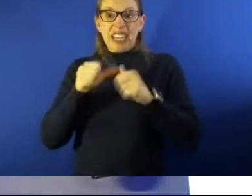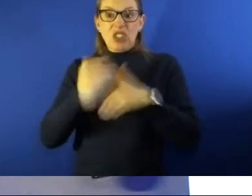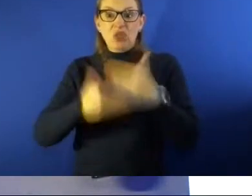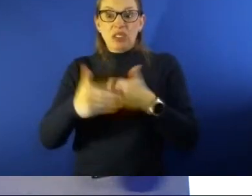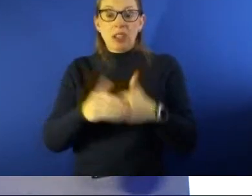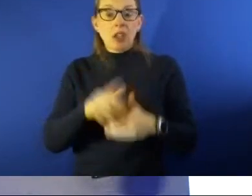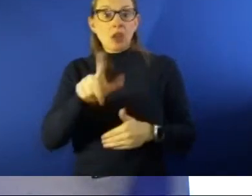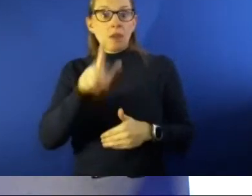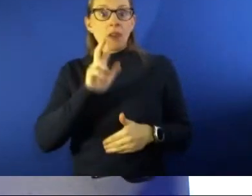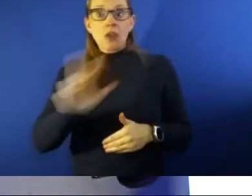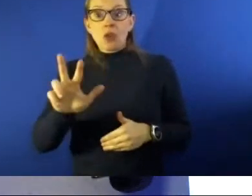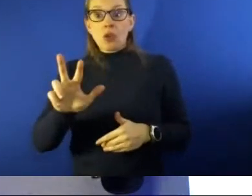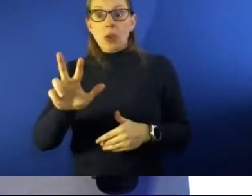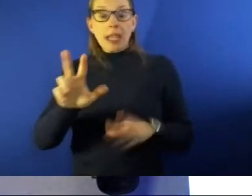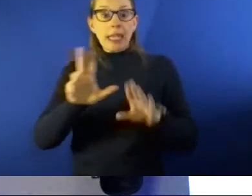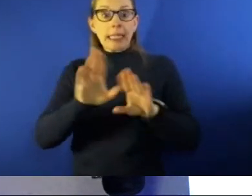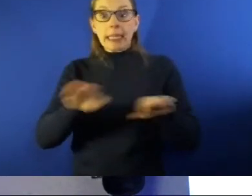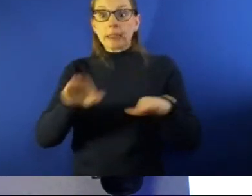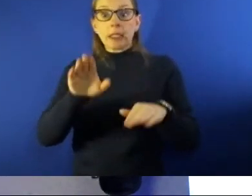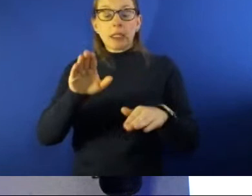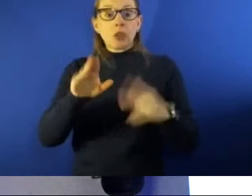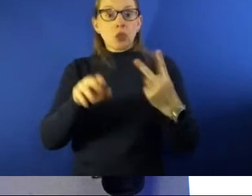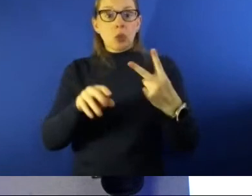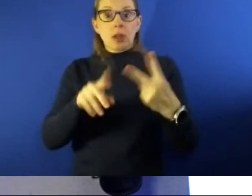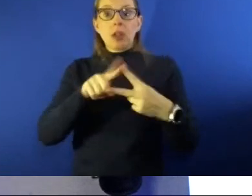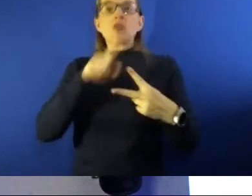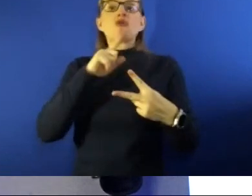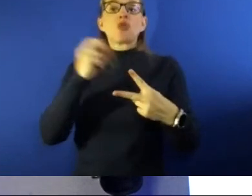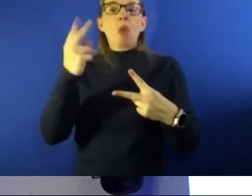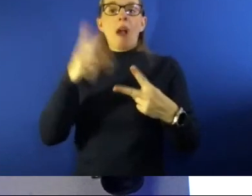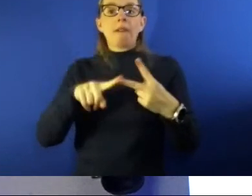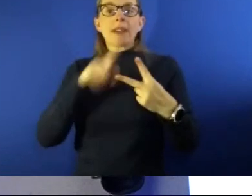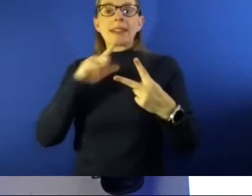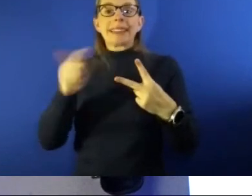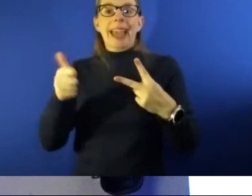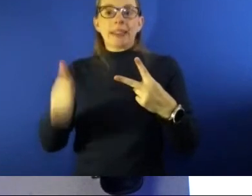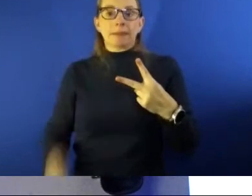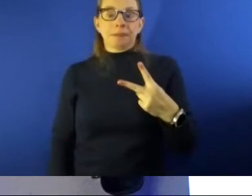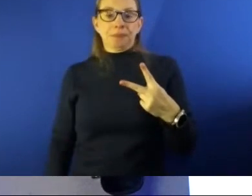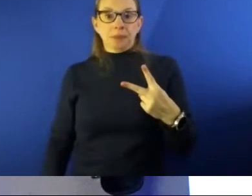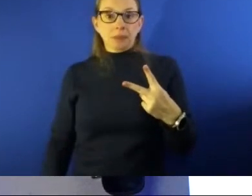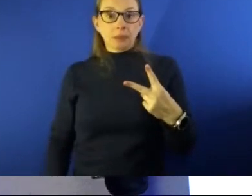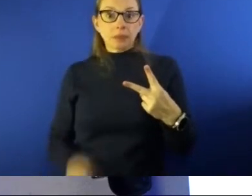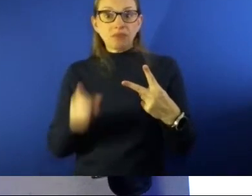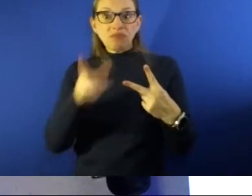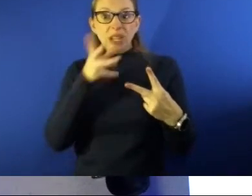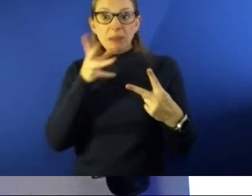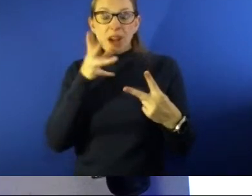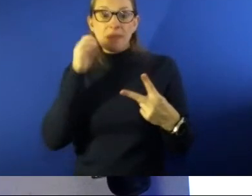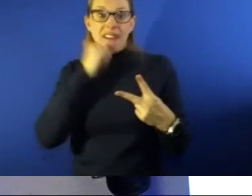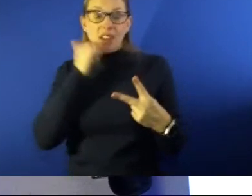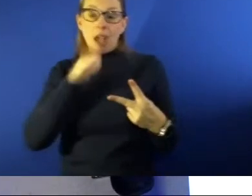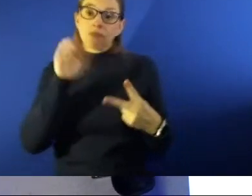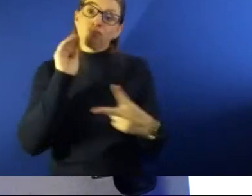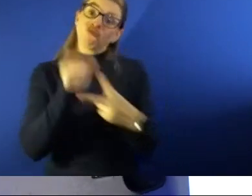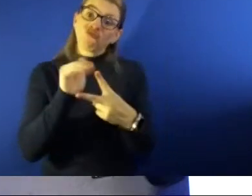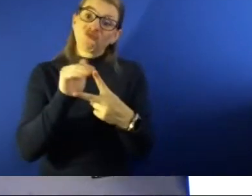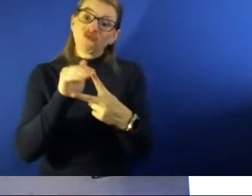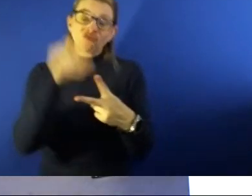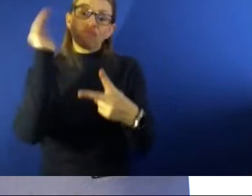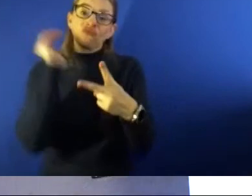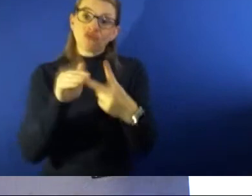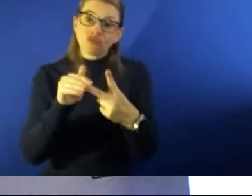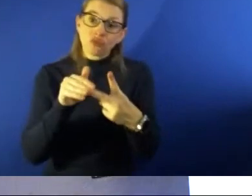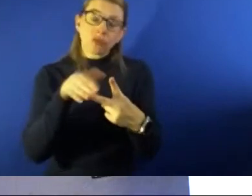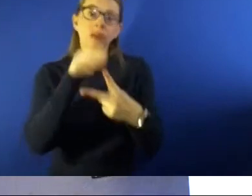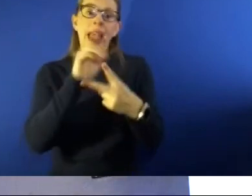or 2? 2. Okay, so what are their ages again? They're 12 and 10. Okay, so yeah, so you are you kind of momming it every day, reminding them? Do you have to remind them, how to do